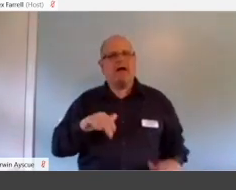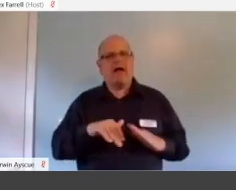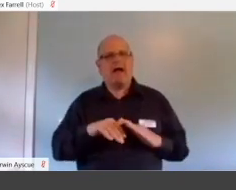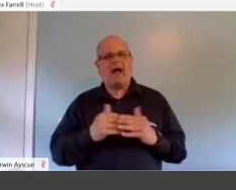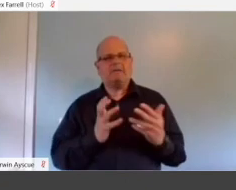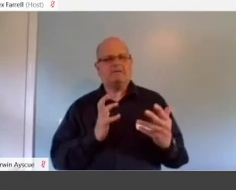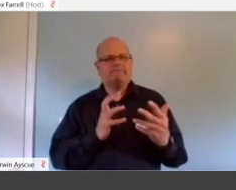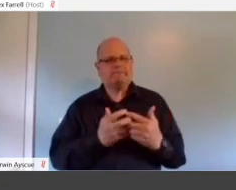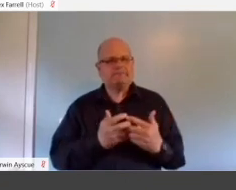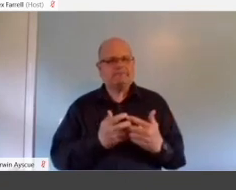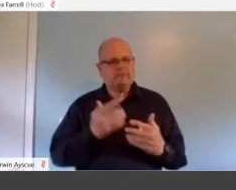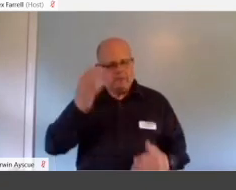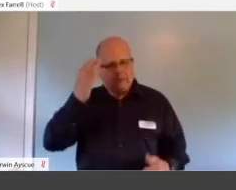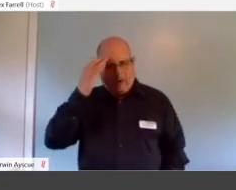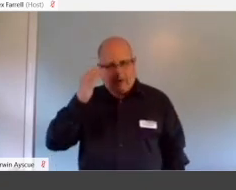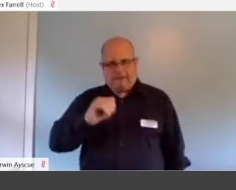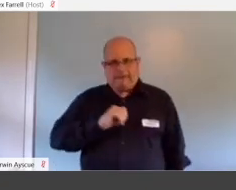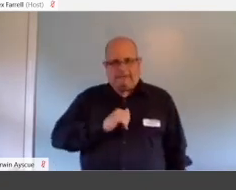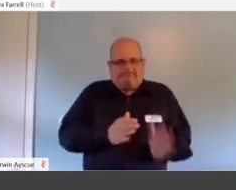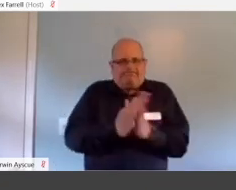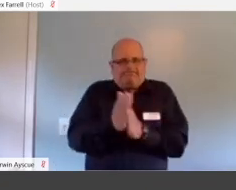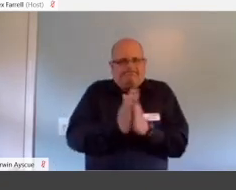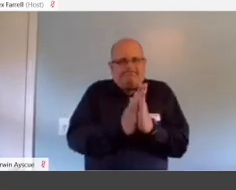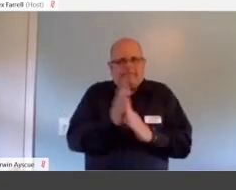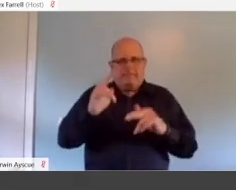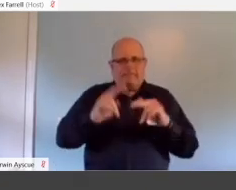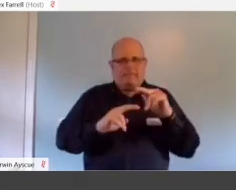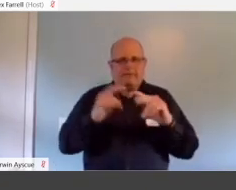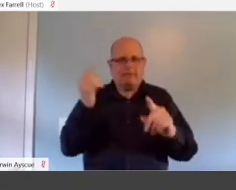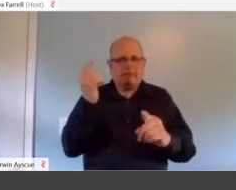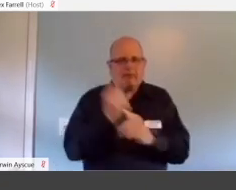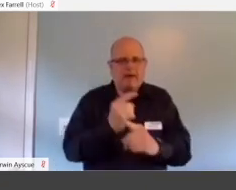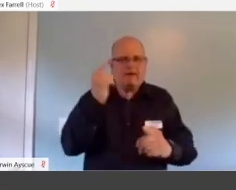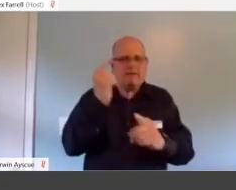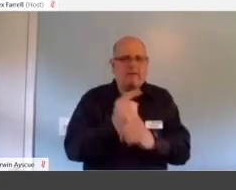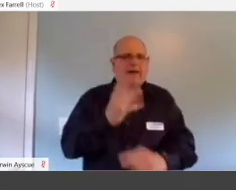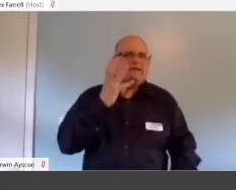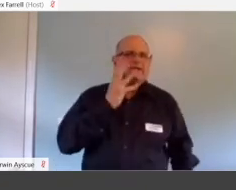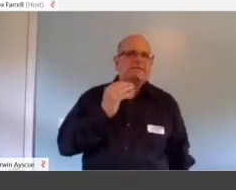be driven to build the proper experiences for all people.